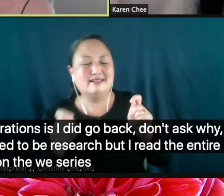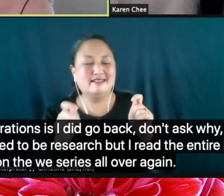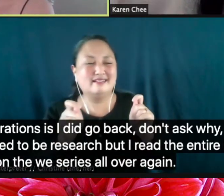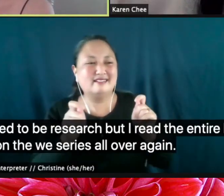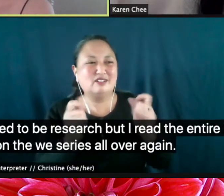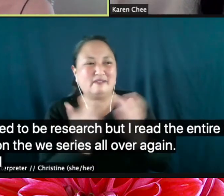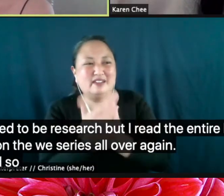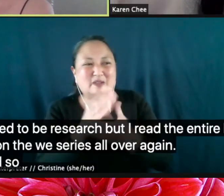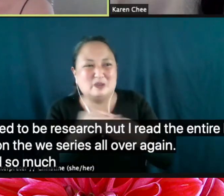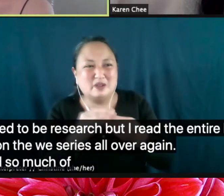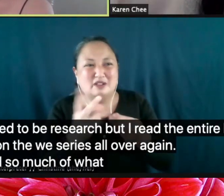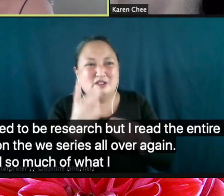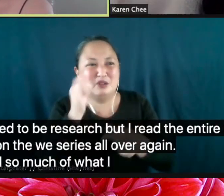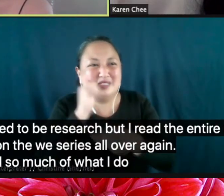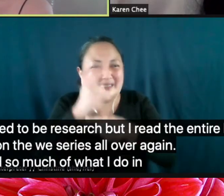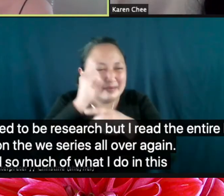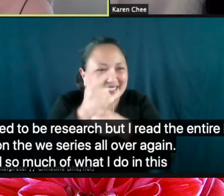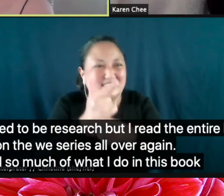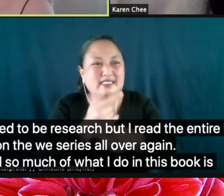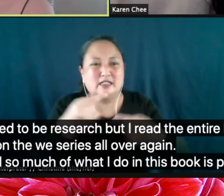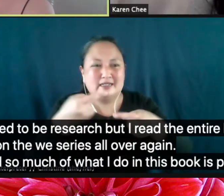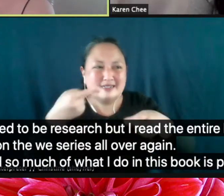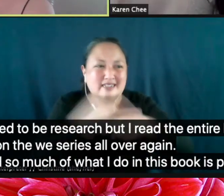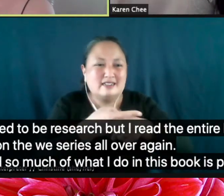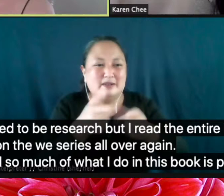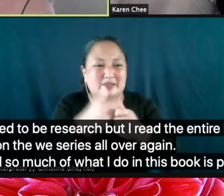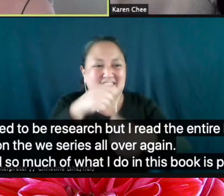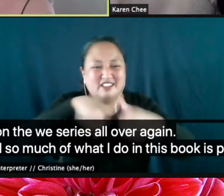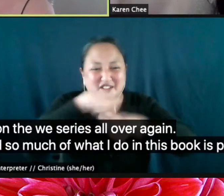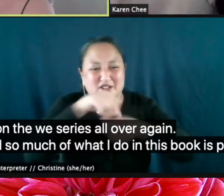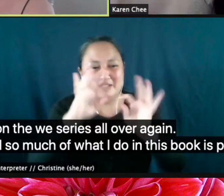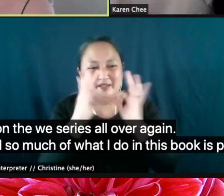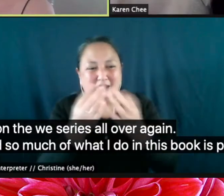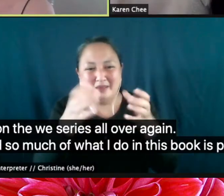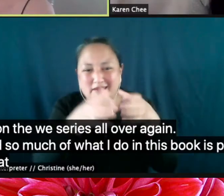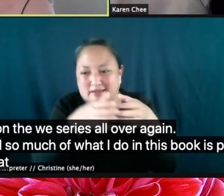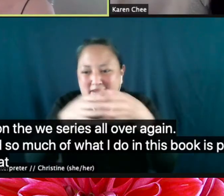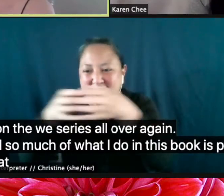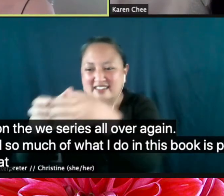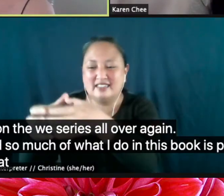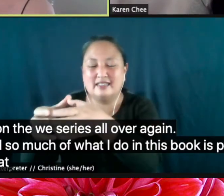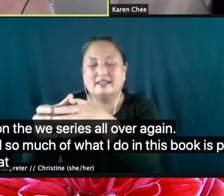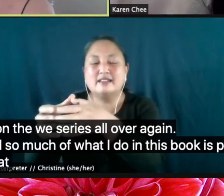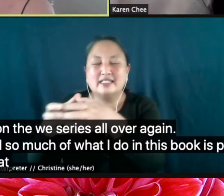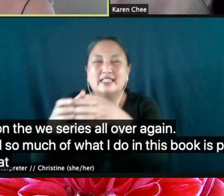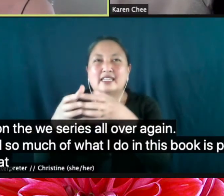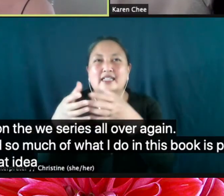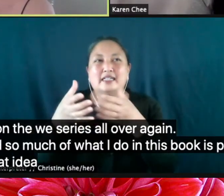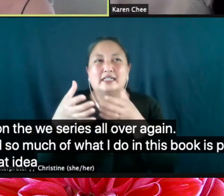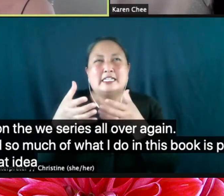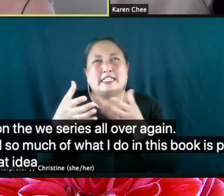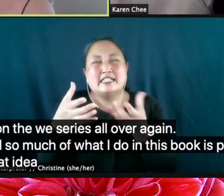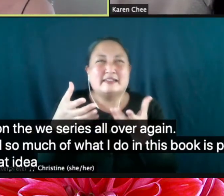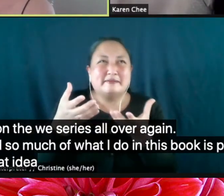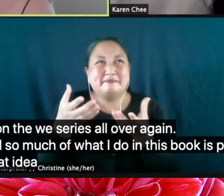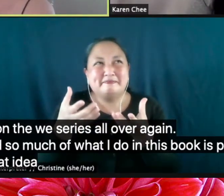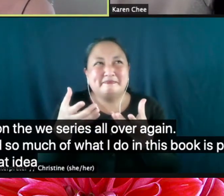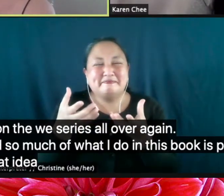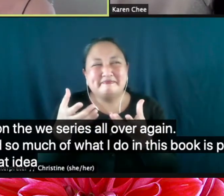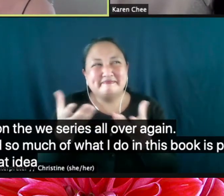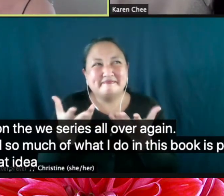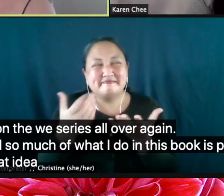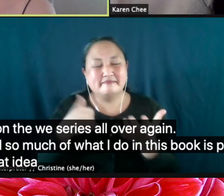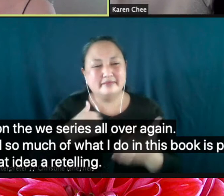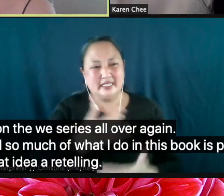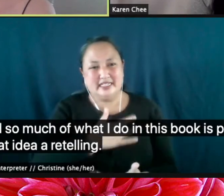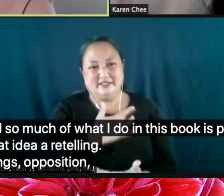there are two siblings, they're in opposition, there's this family traveling again across the landscape. And I